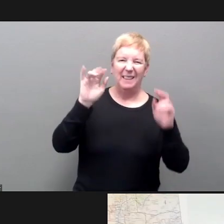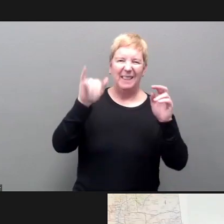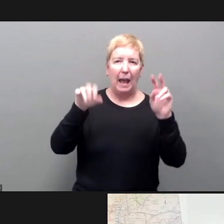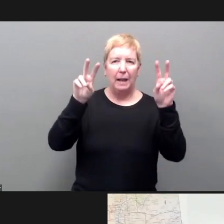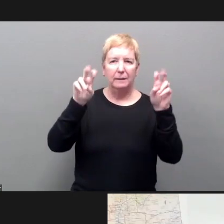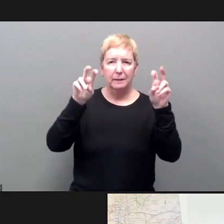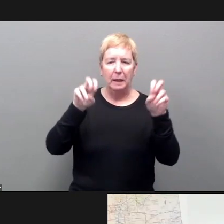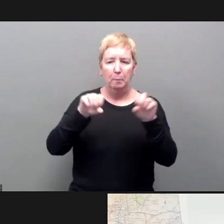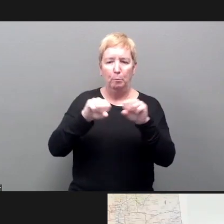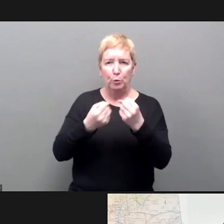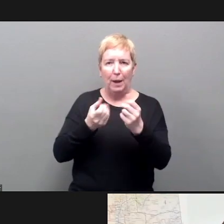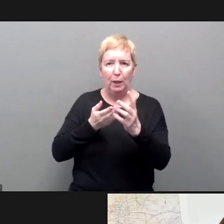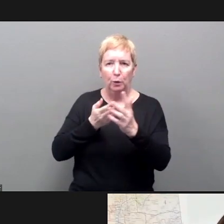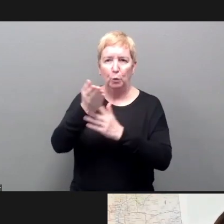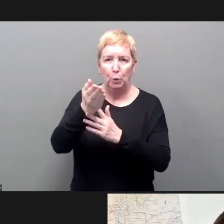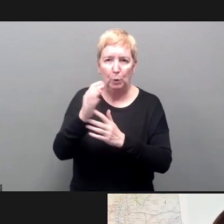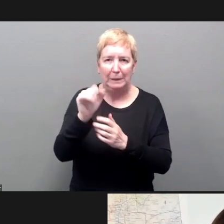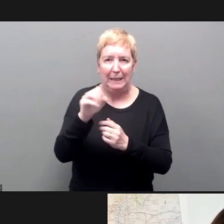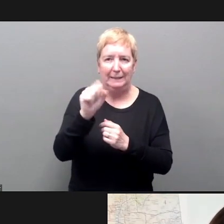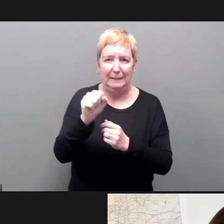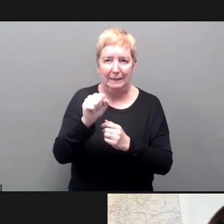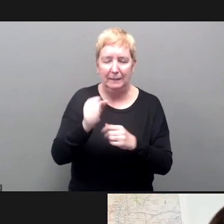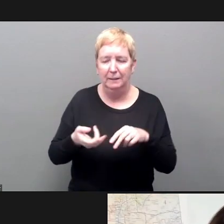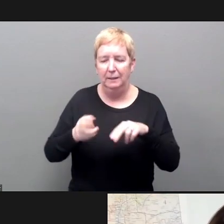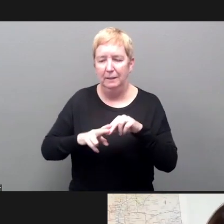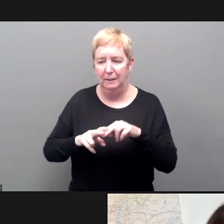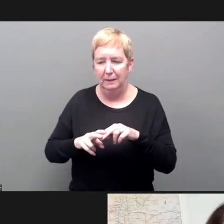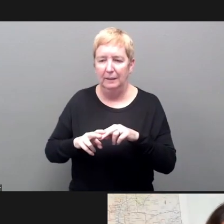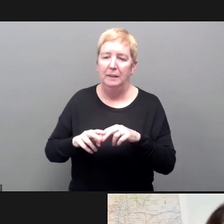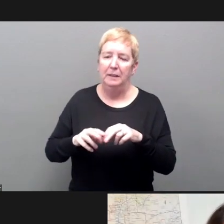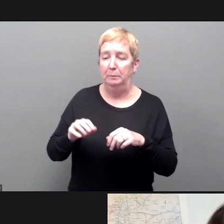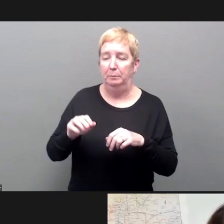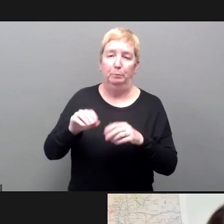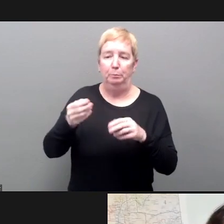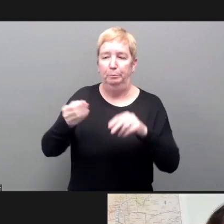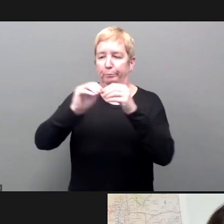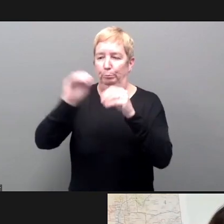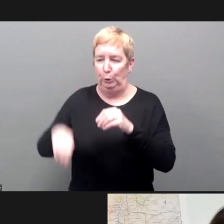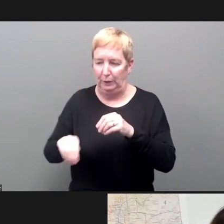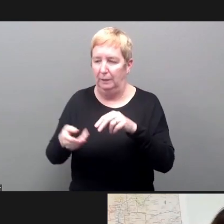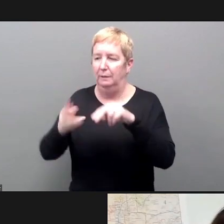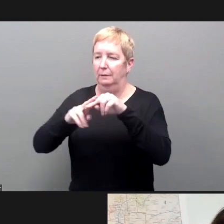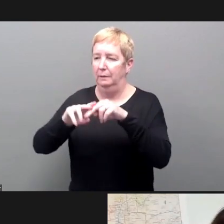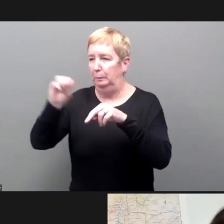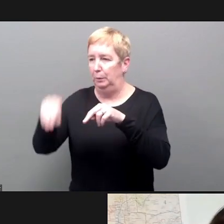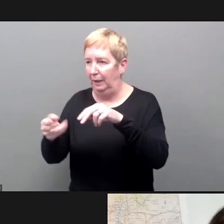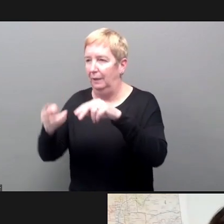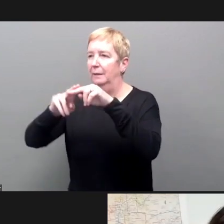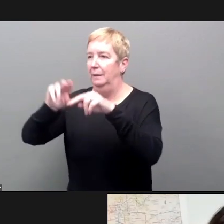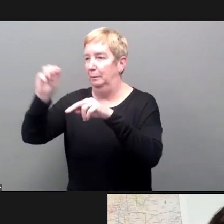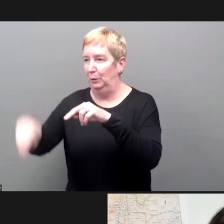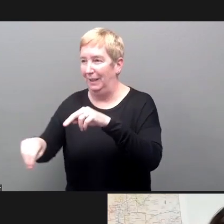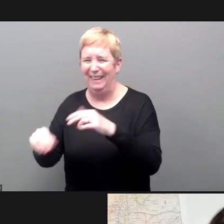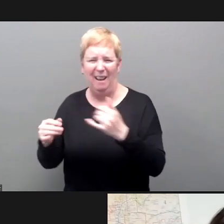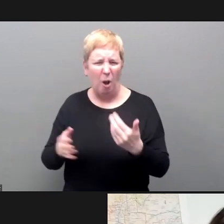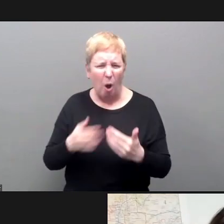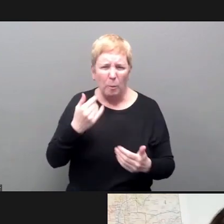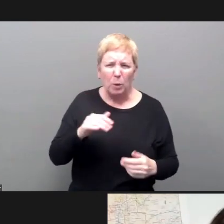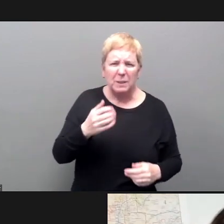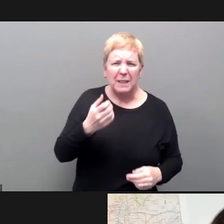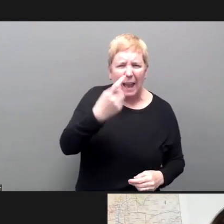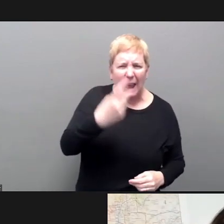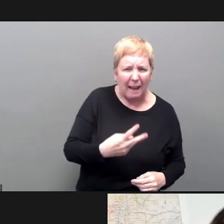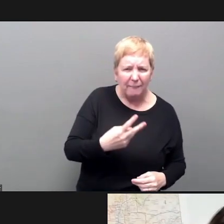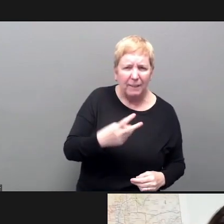about 4% each week. So we're at 53.8 this week. We'll probably be at about half the cases are breakthroughs as of next